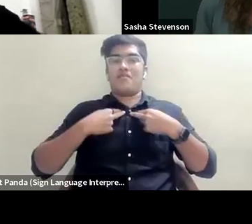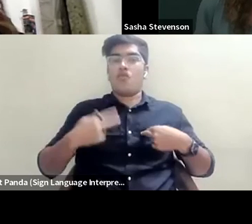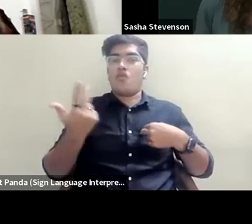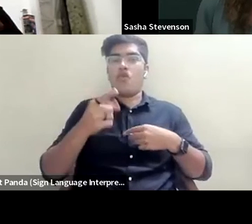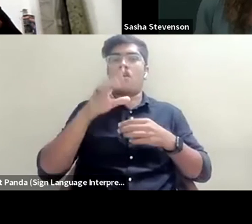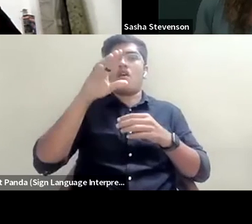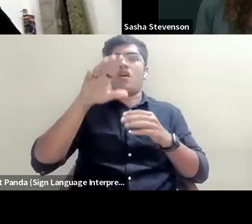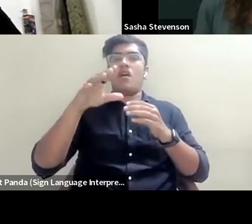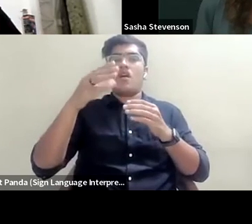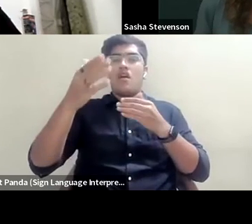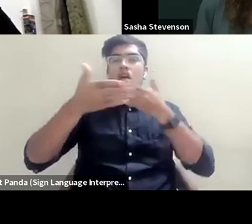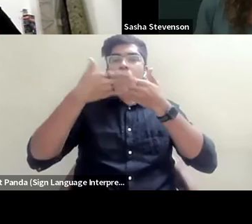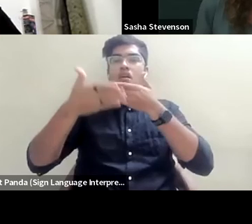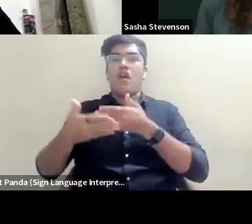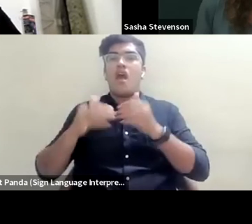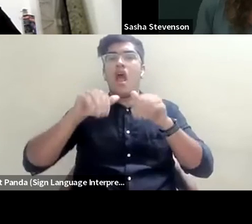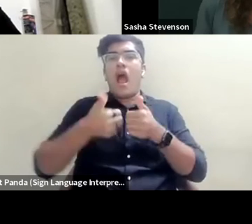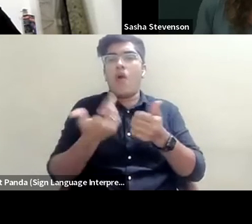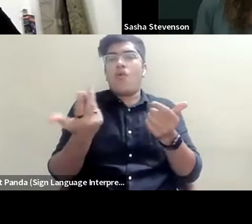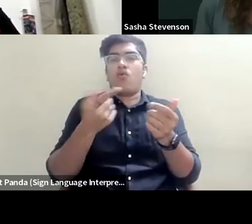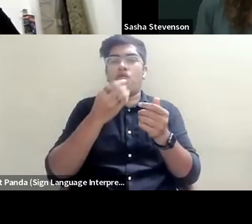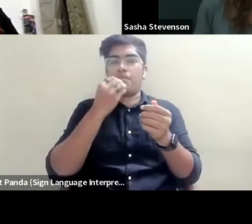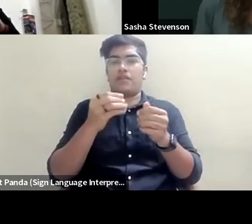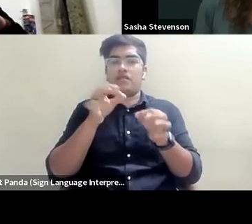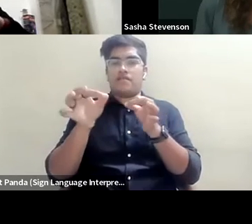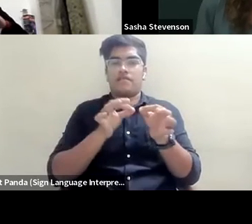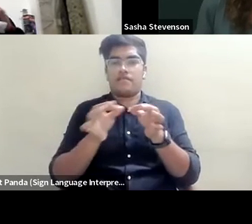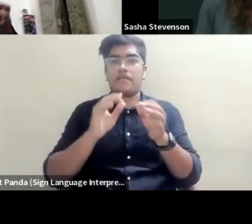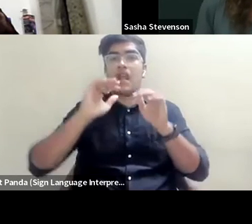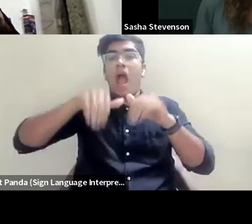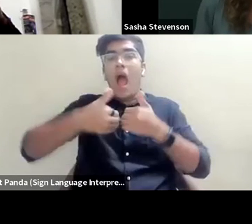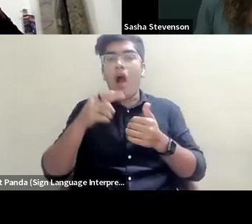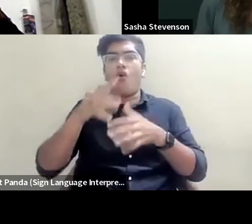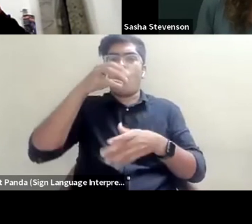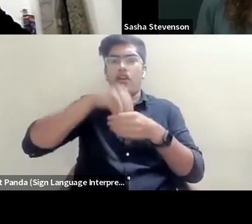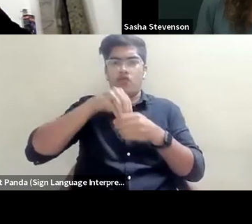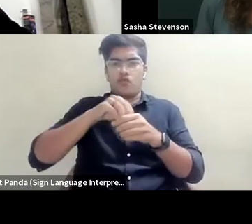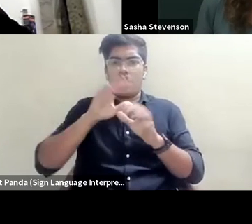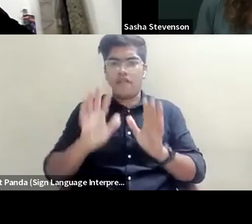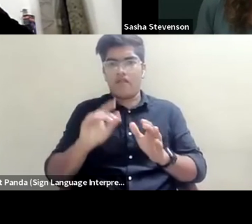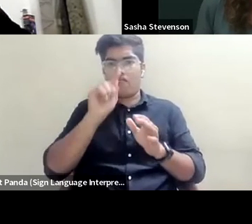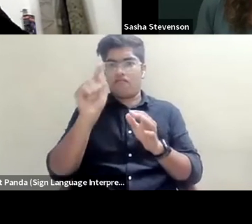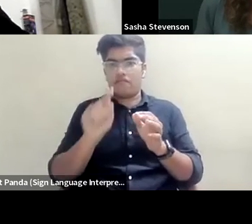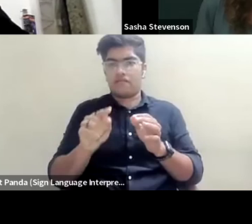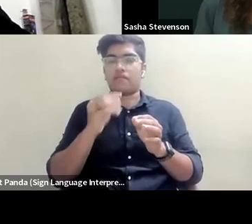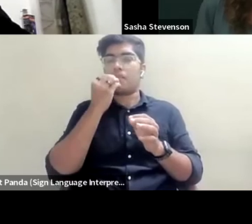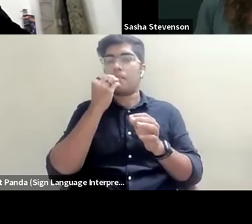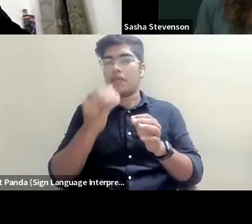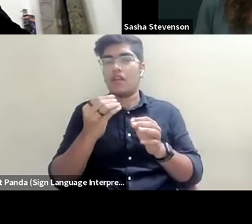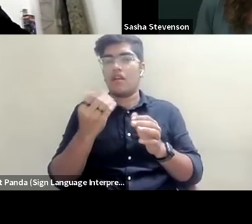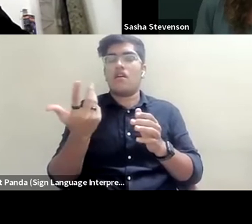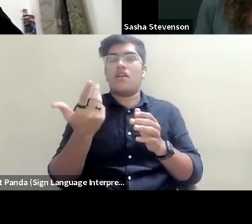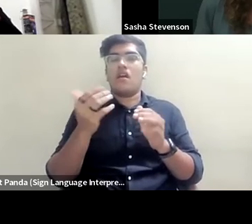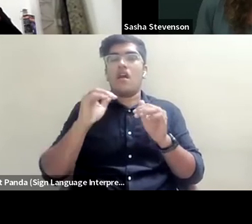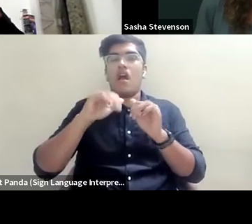Constitutional Court of South Africa, and how inclusive is that process? And he's asking if you can share any leads in terms